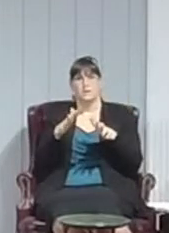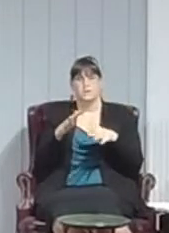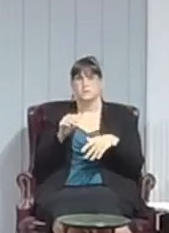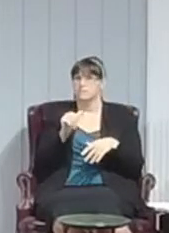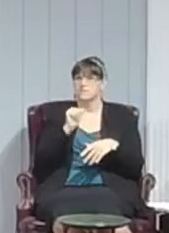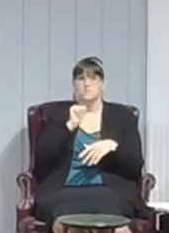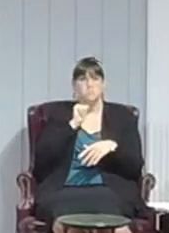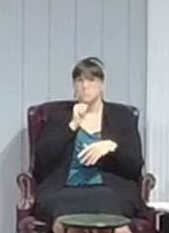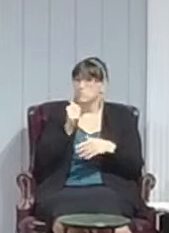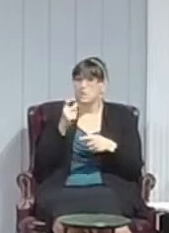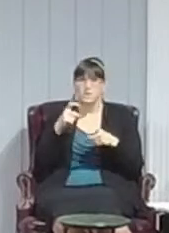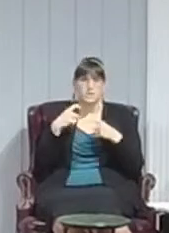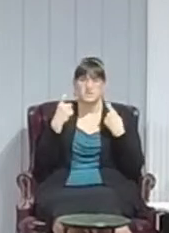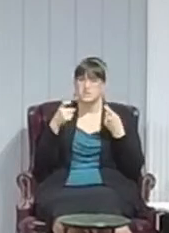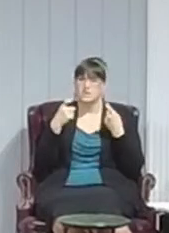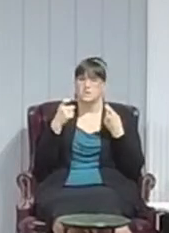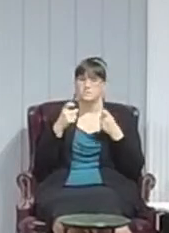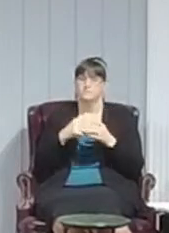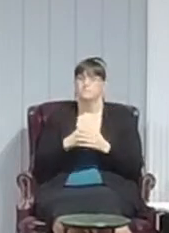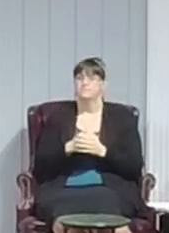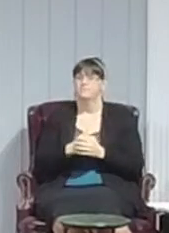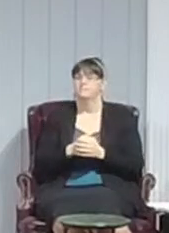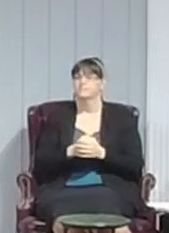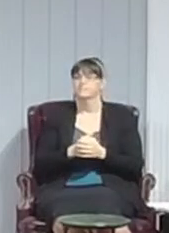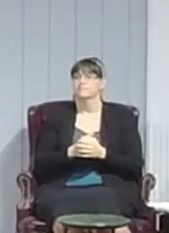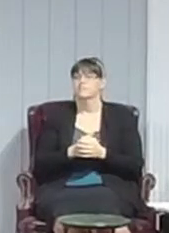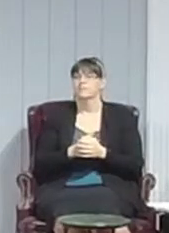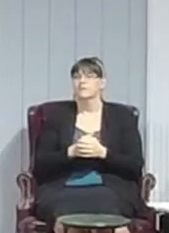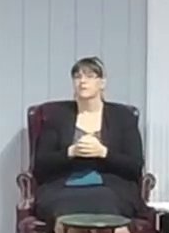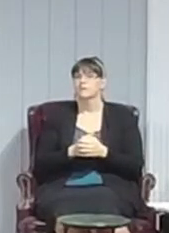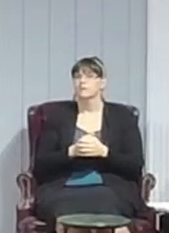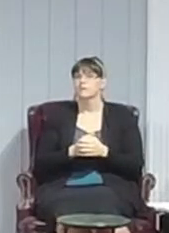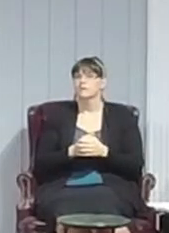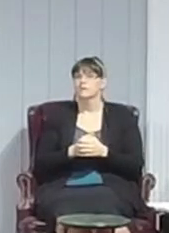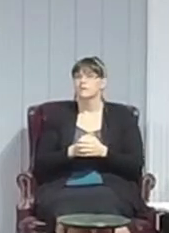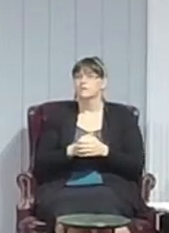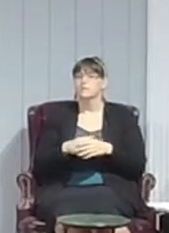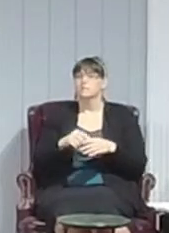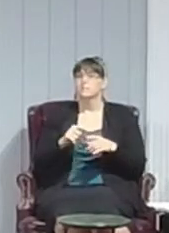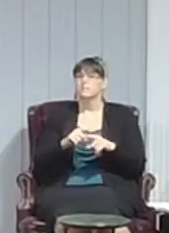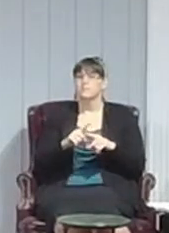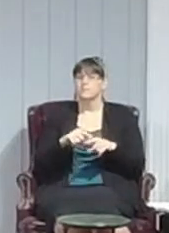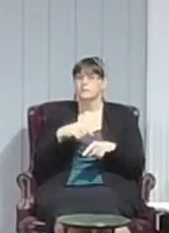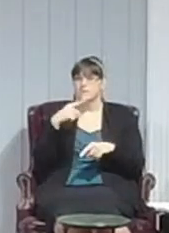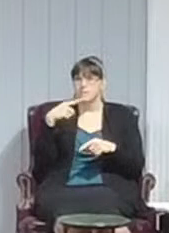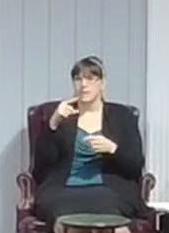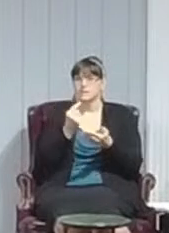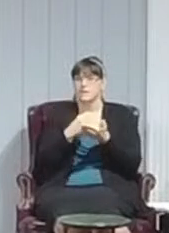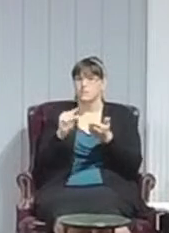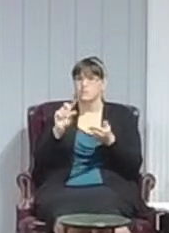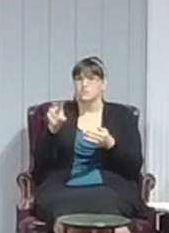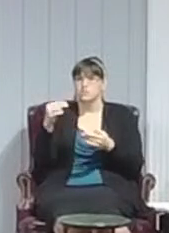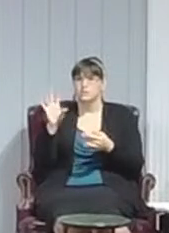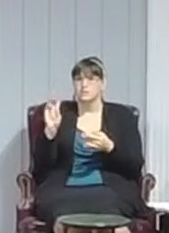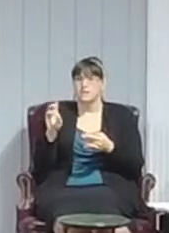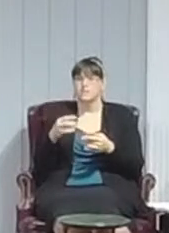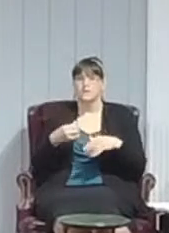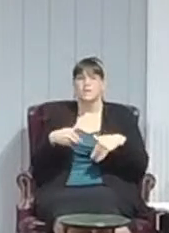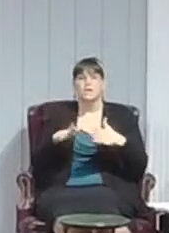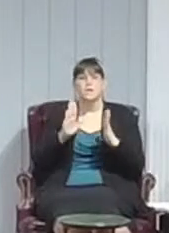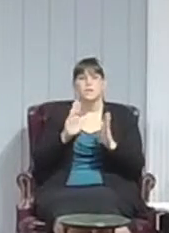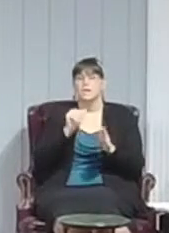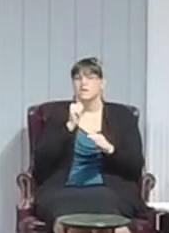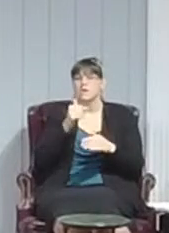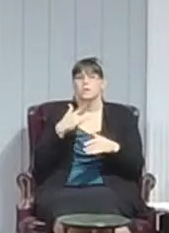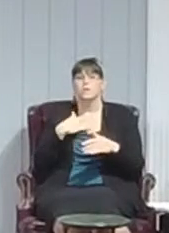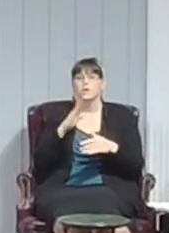It's not a sin to be troubled or afraid. He says in verse 27, "Let not your heart be troubled,